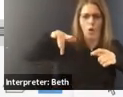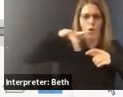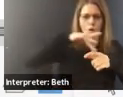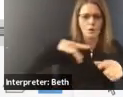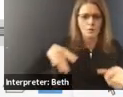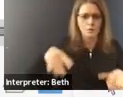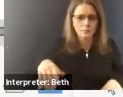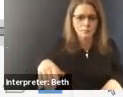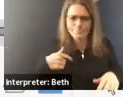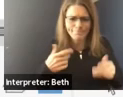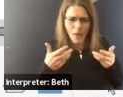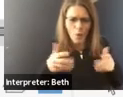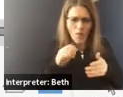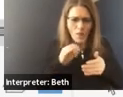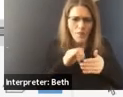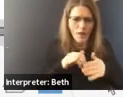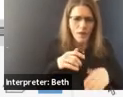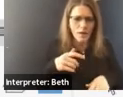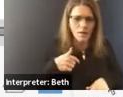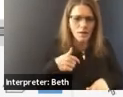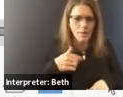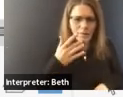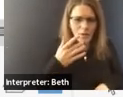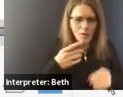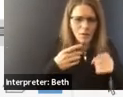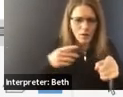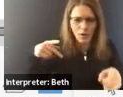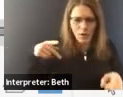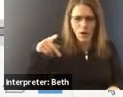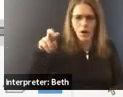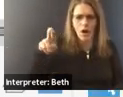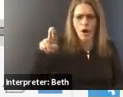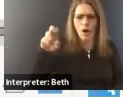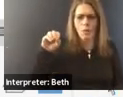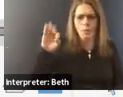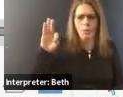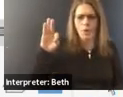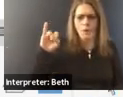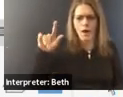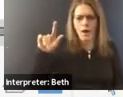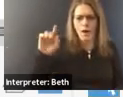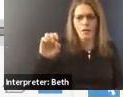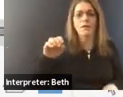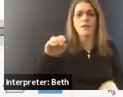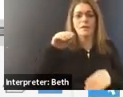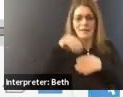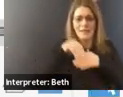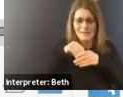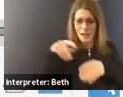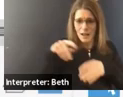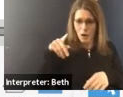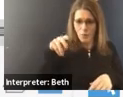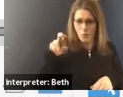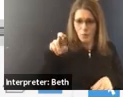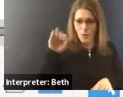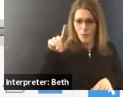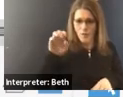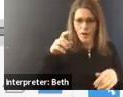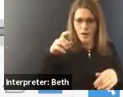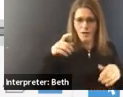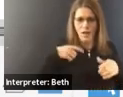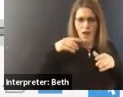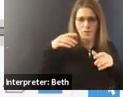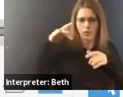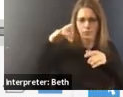my profile and my profile. I'll cut a hole. Great. Terrific. Okay. So I've got